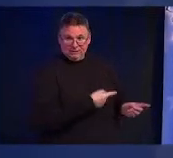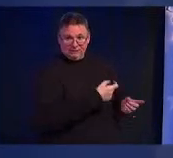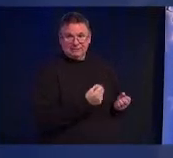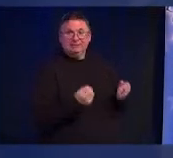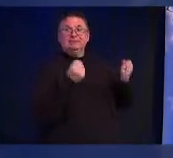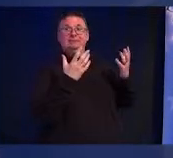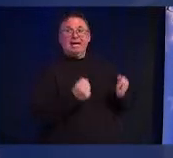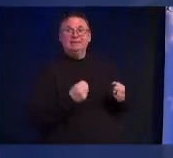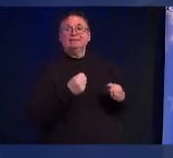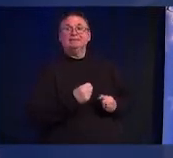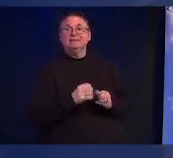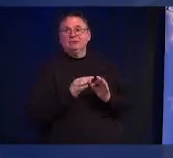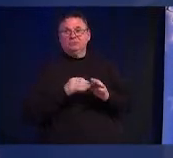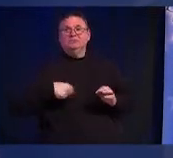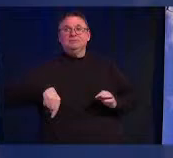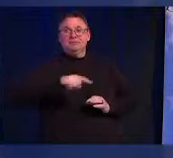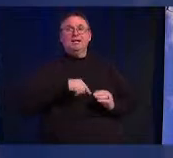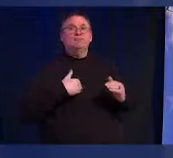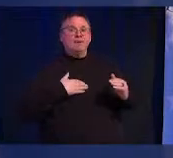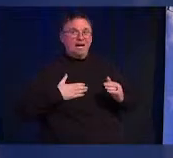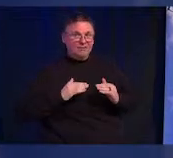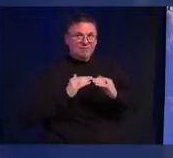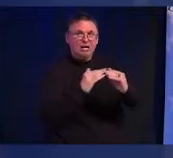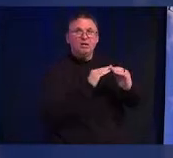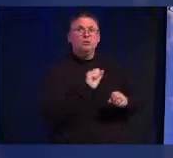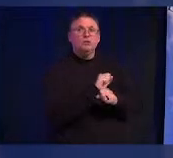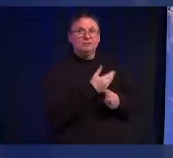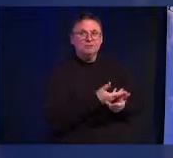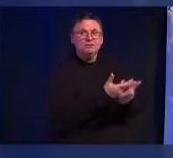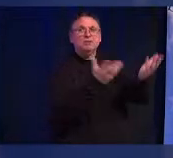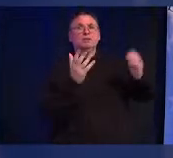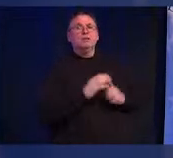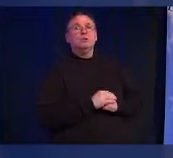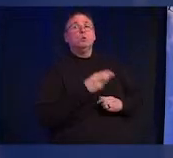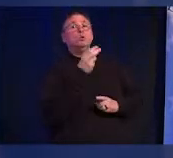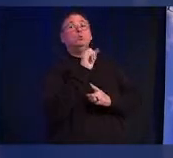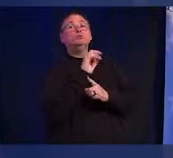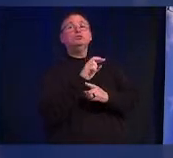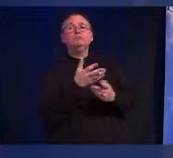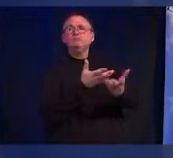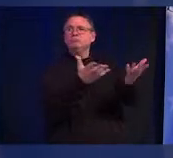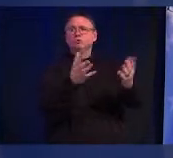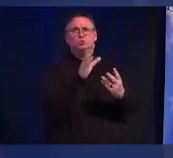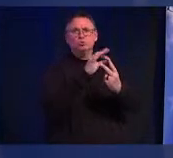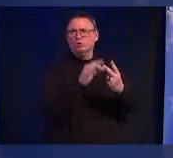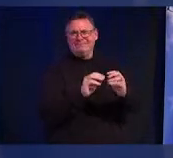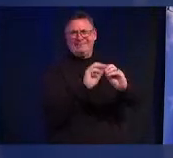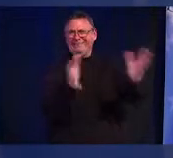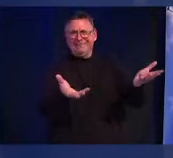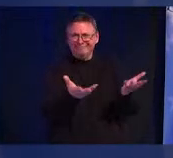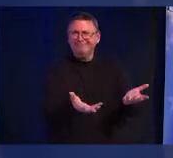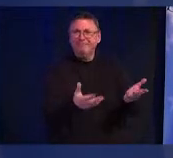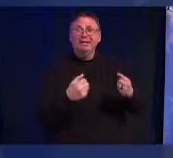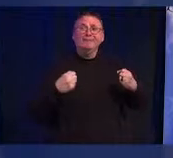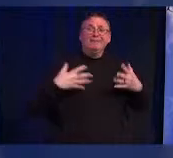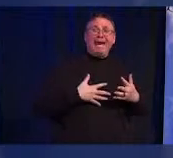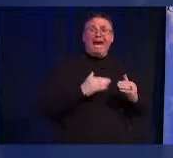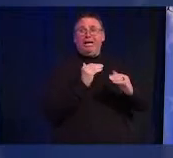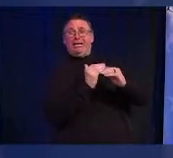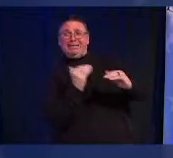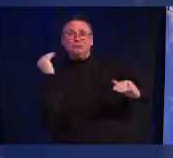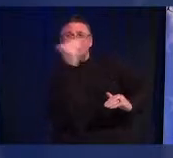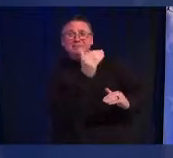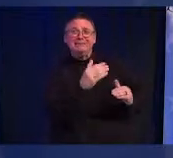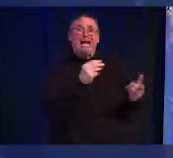well, and to my fellow colleagues who are on the stage. Hoosiers, the choice is clear. It is either fear, extremism, and